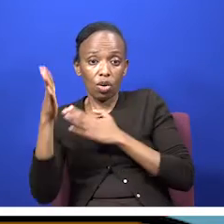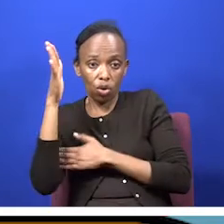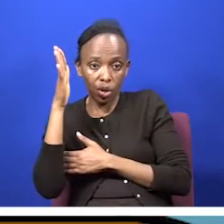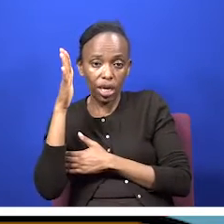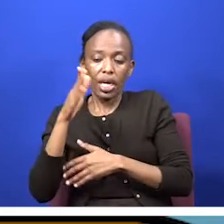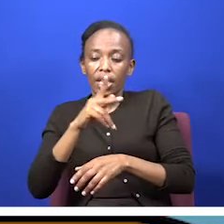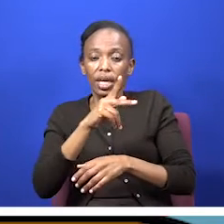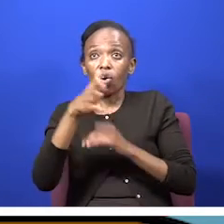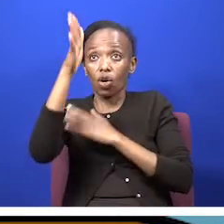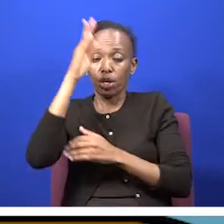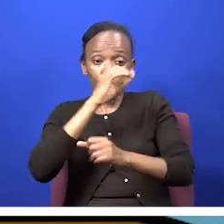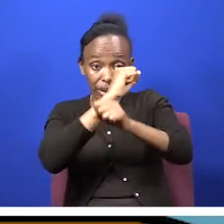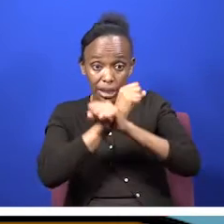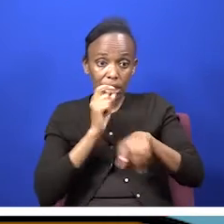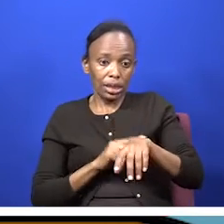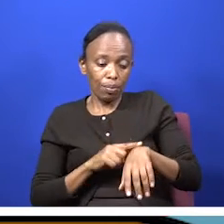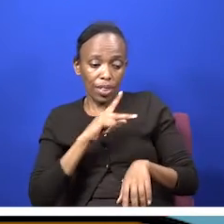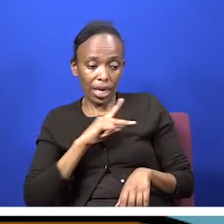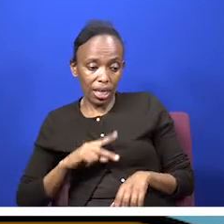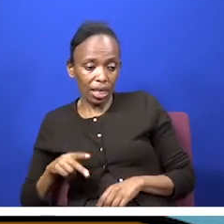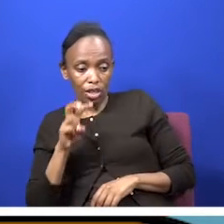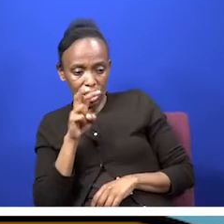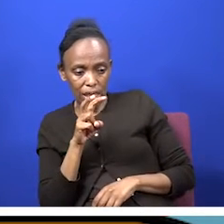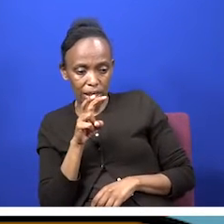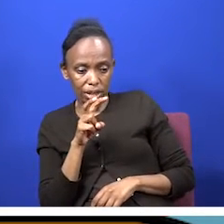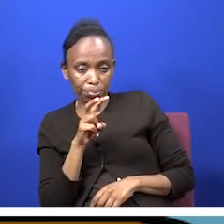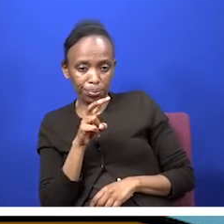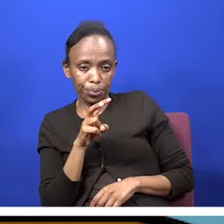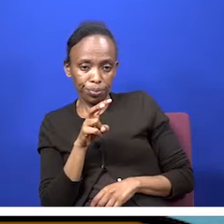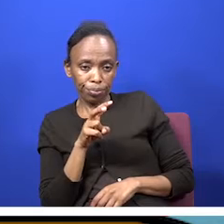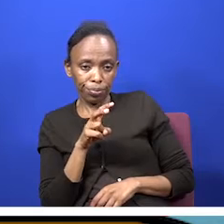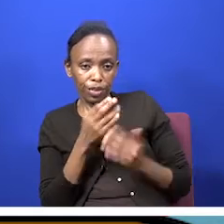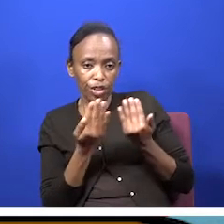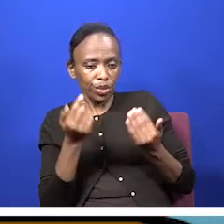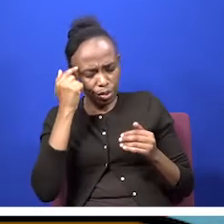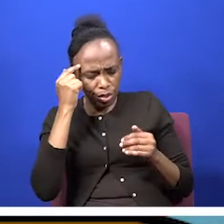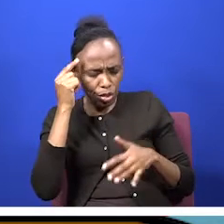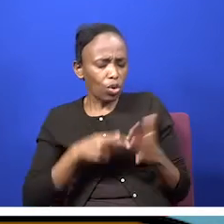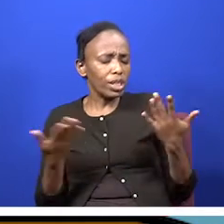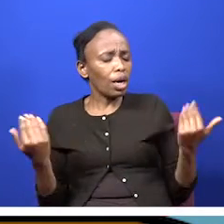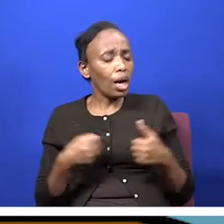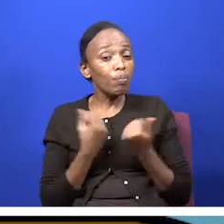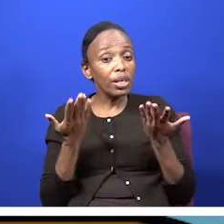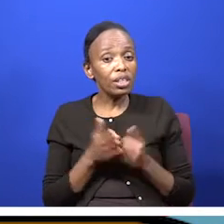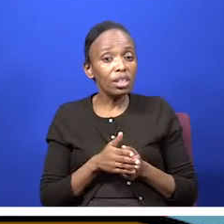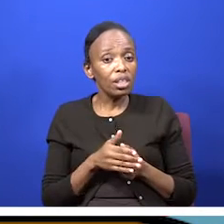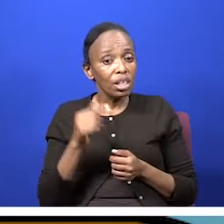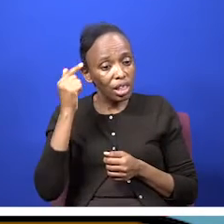God, he protected them. So when the king came to check on them, children, what do you think they